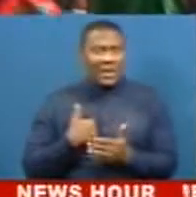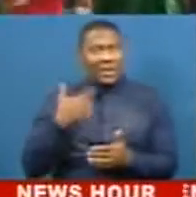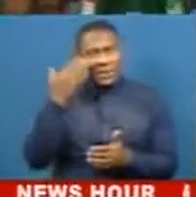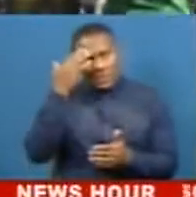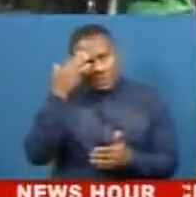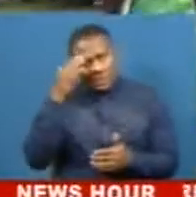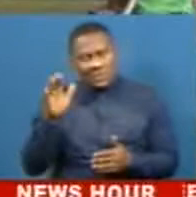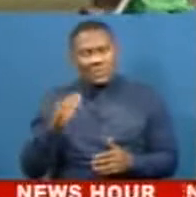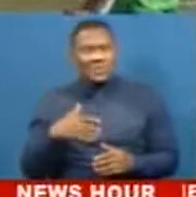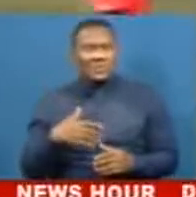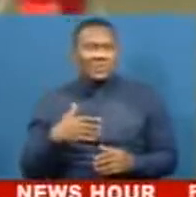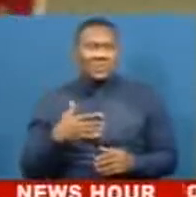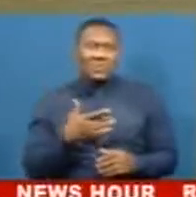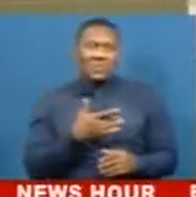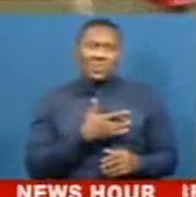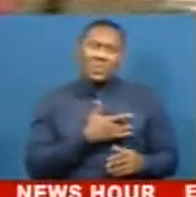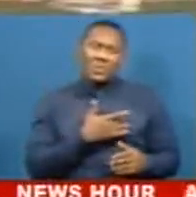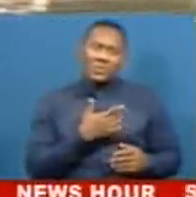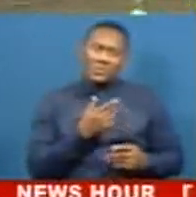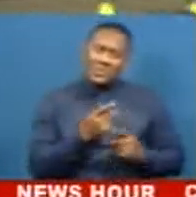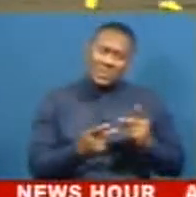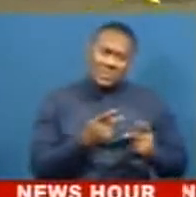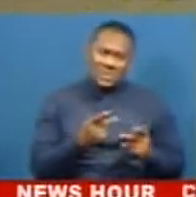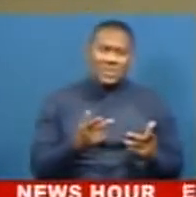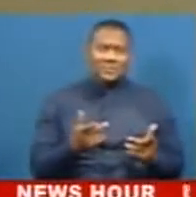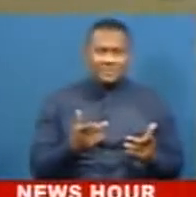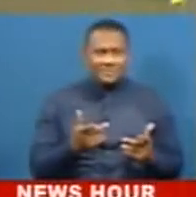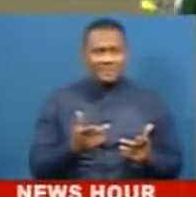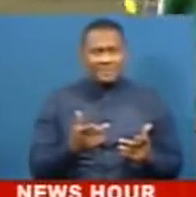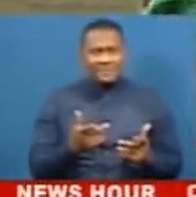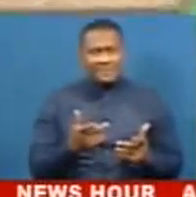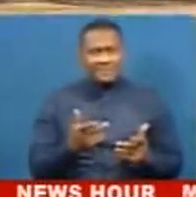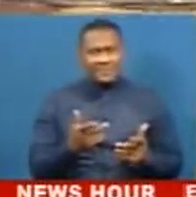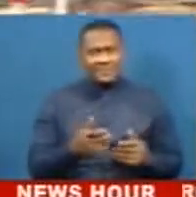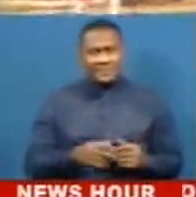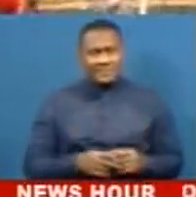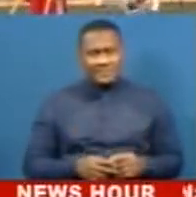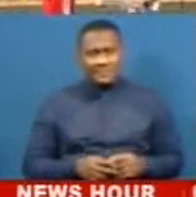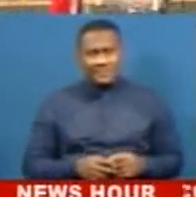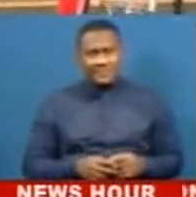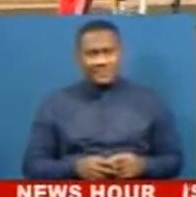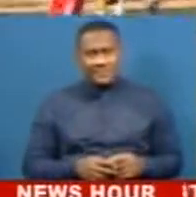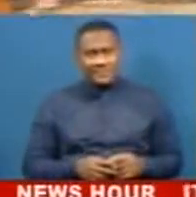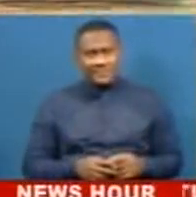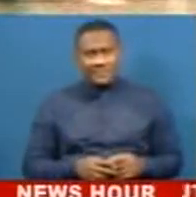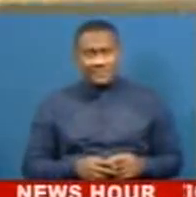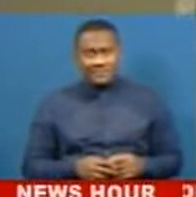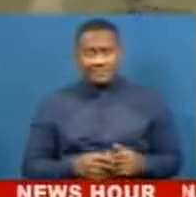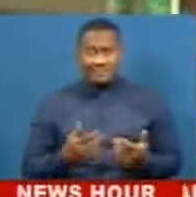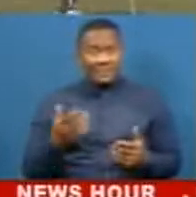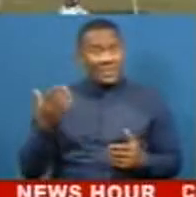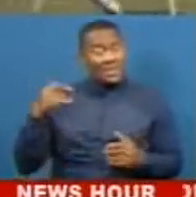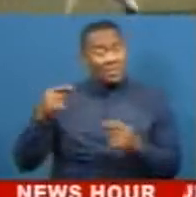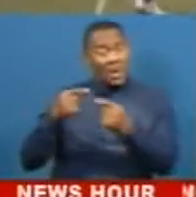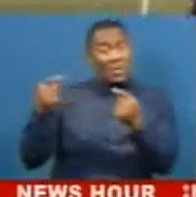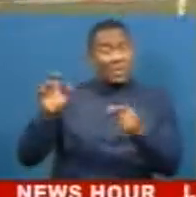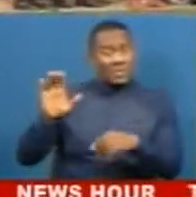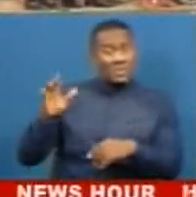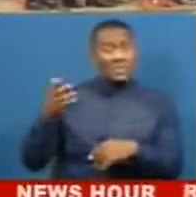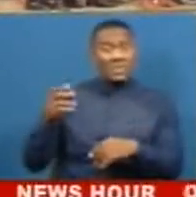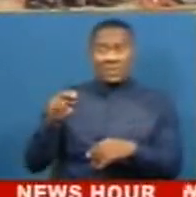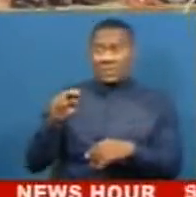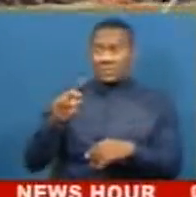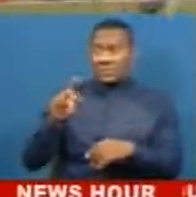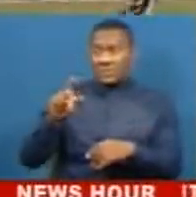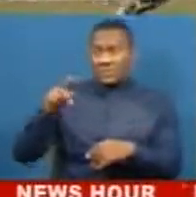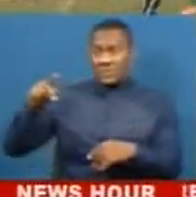a touch, have empathy towards our developmental goal and agenda. Because even when he was in opposition, my